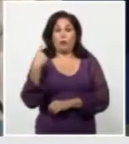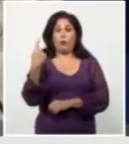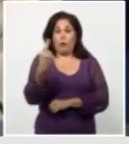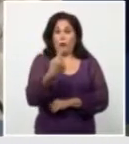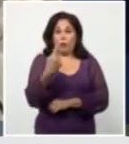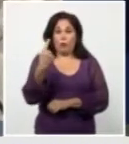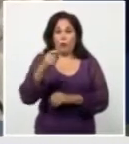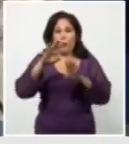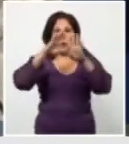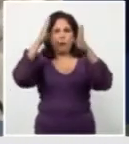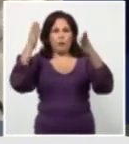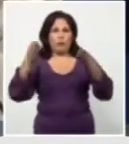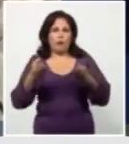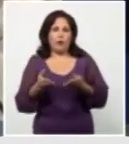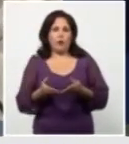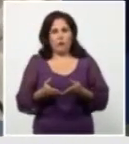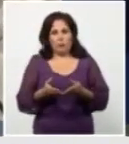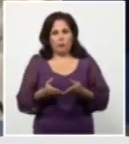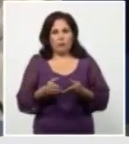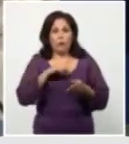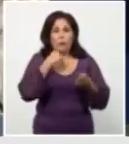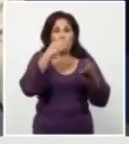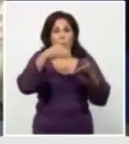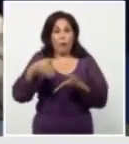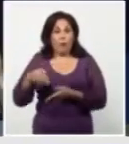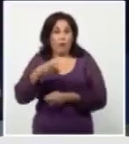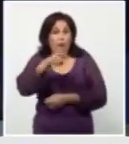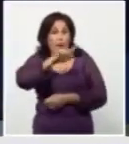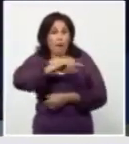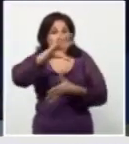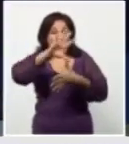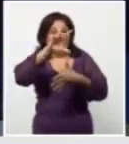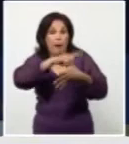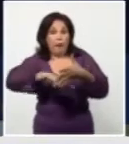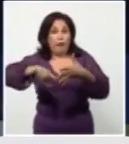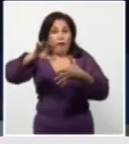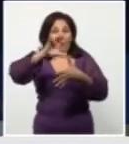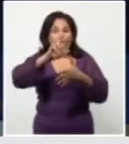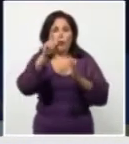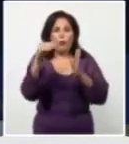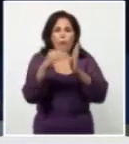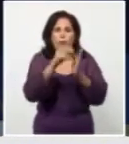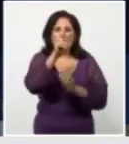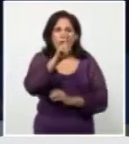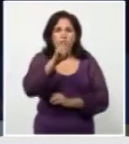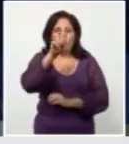2,281 confirmed cases died in our region, for a total of